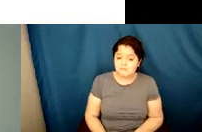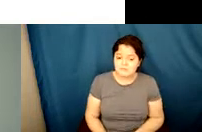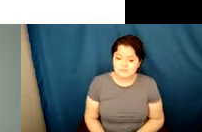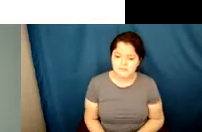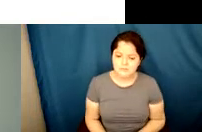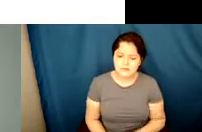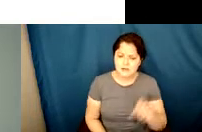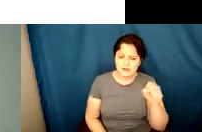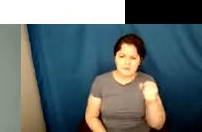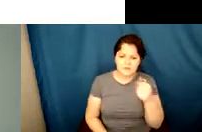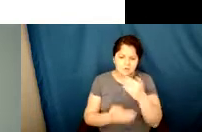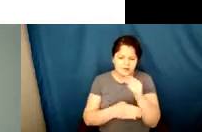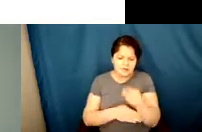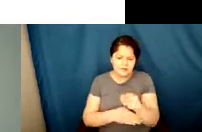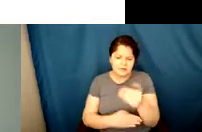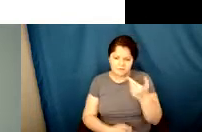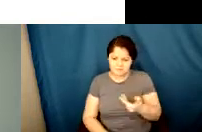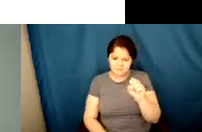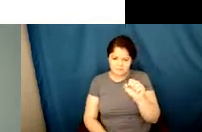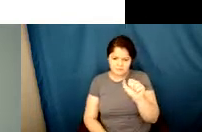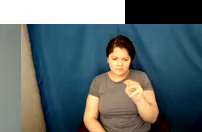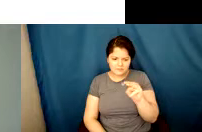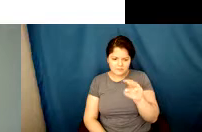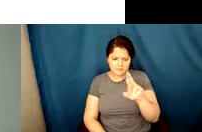Yes, good evening. This is Samuel Hurst. Can you hear me?